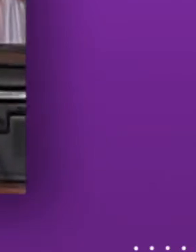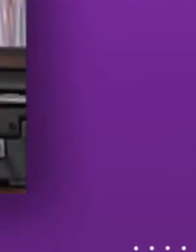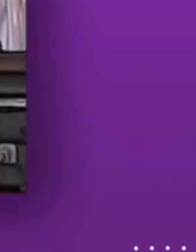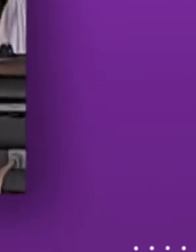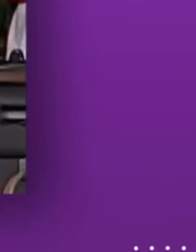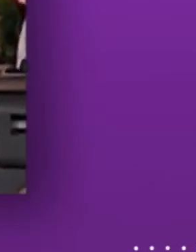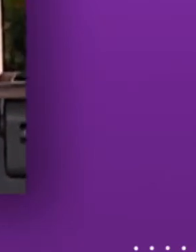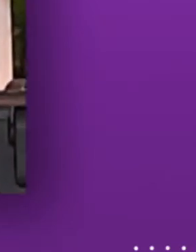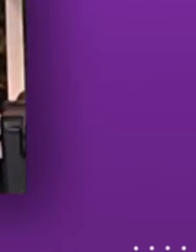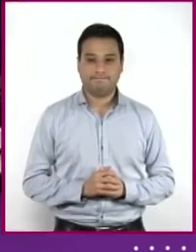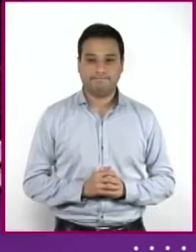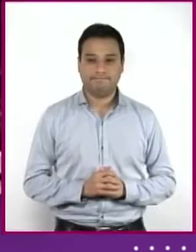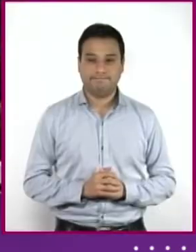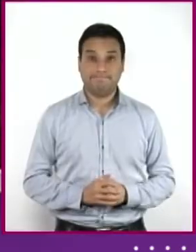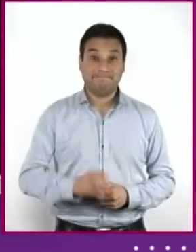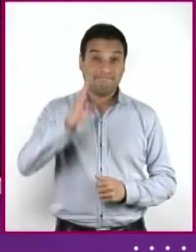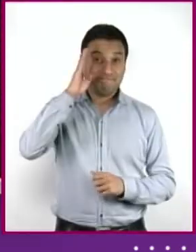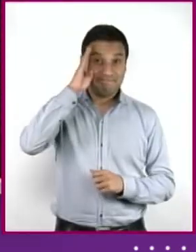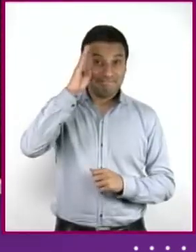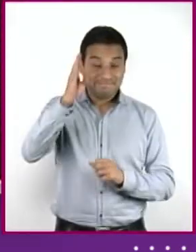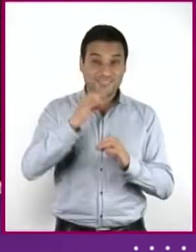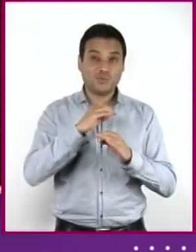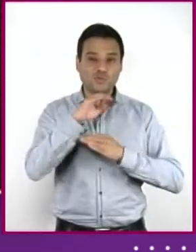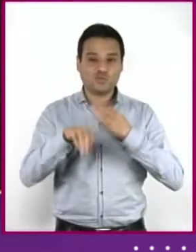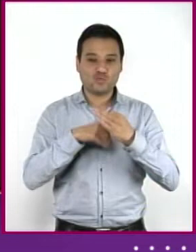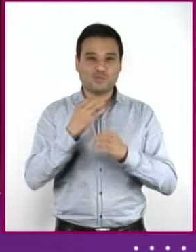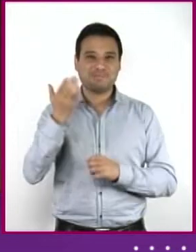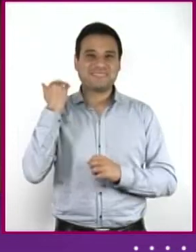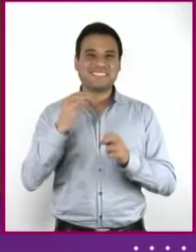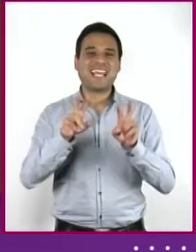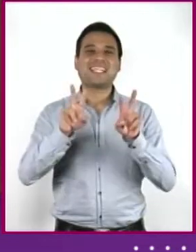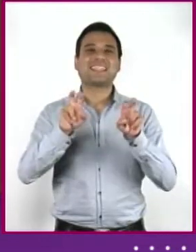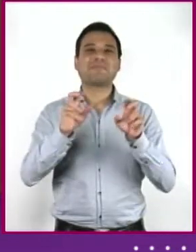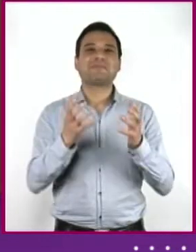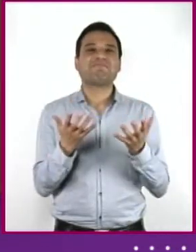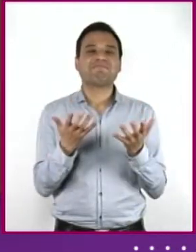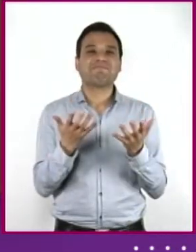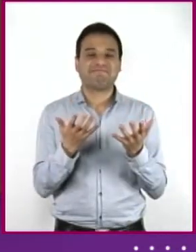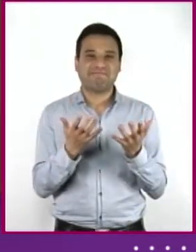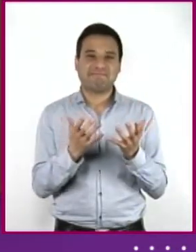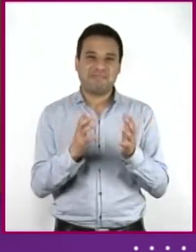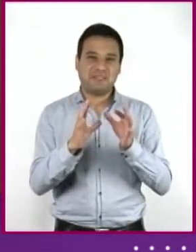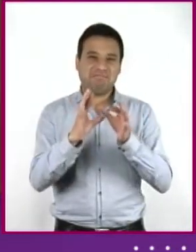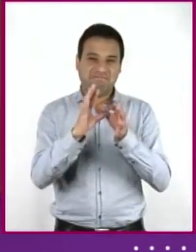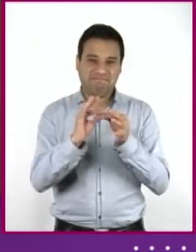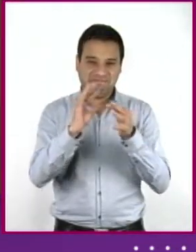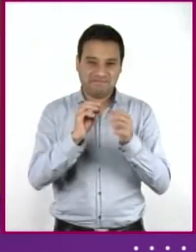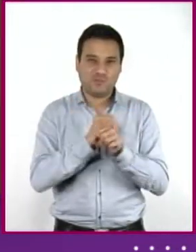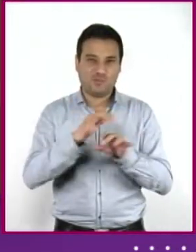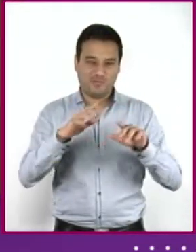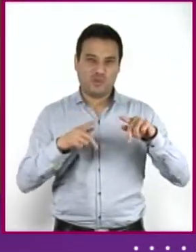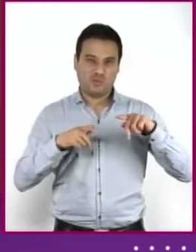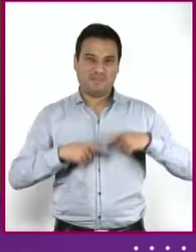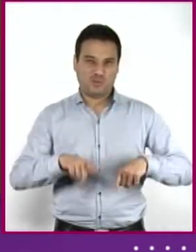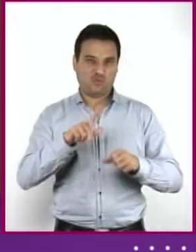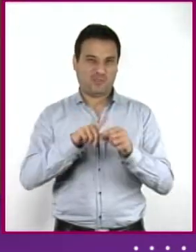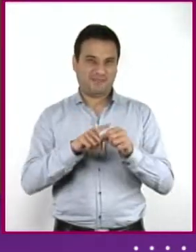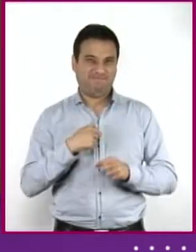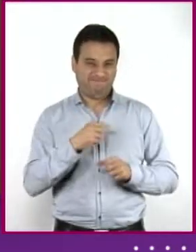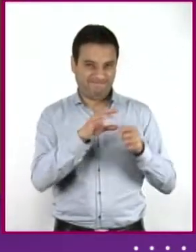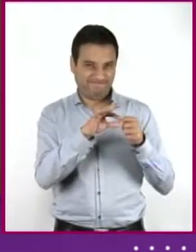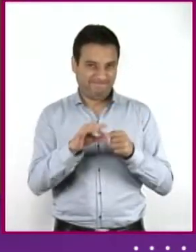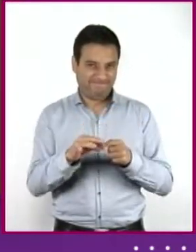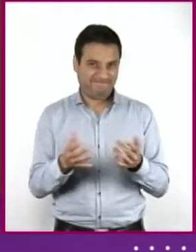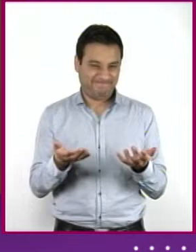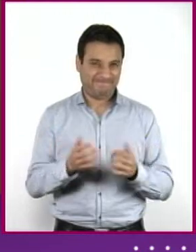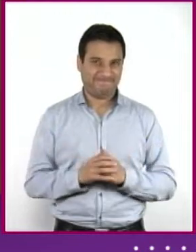Hola a todos y a todas. En la lección anterior aprendimos a dar información personal para presentarnos.